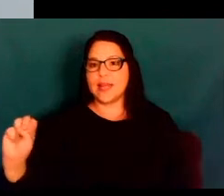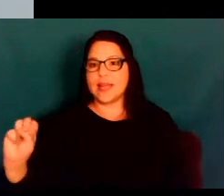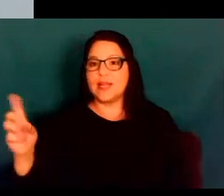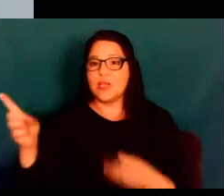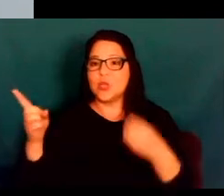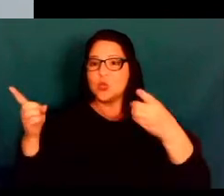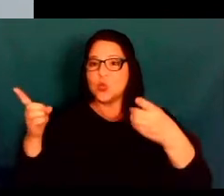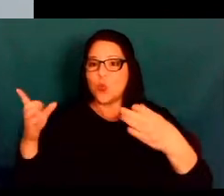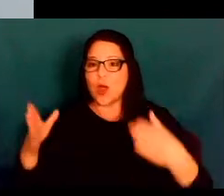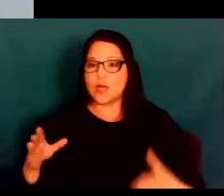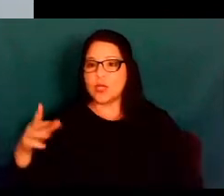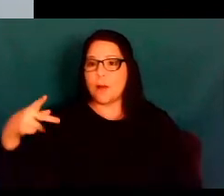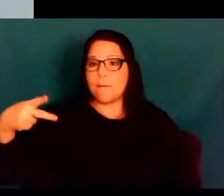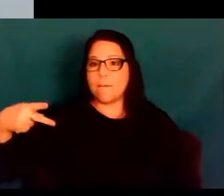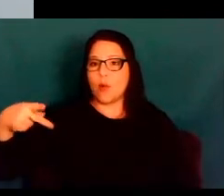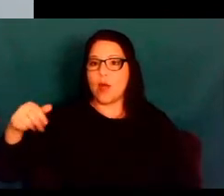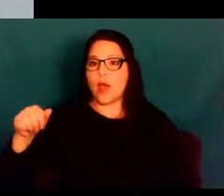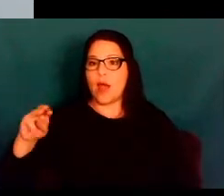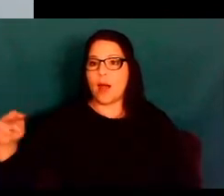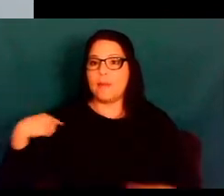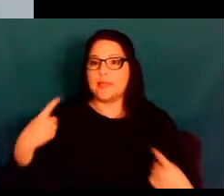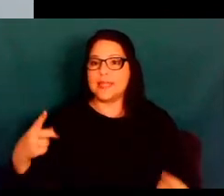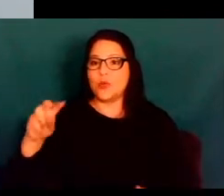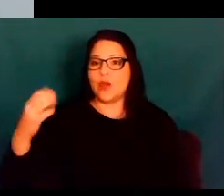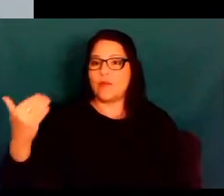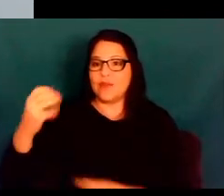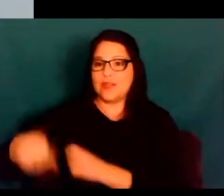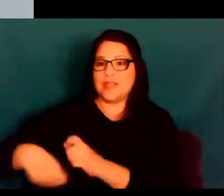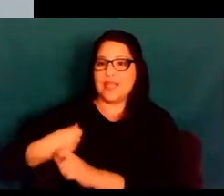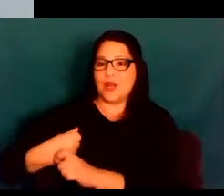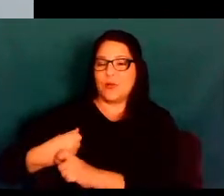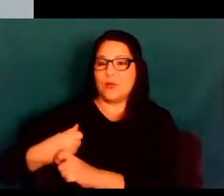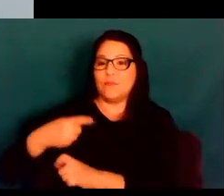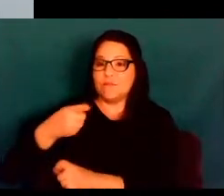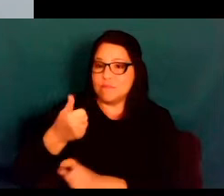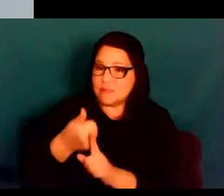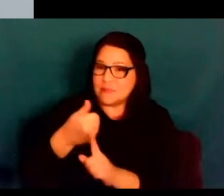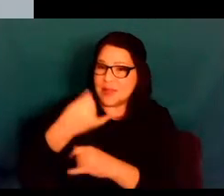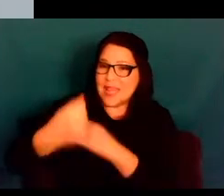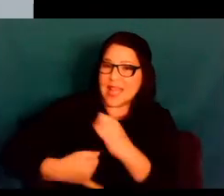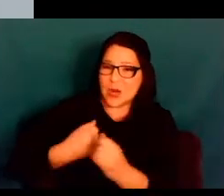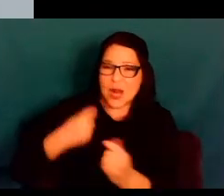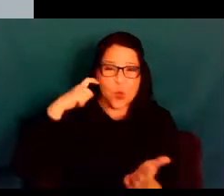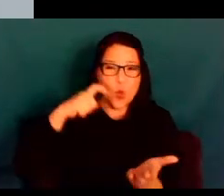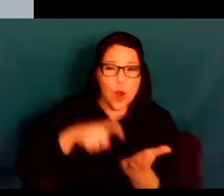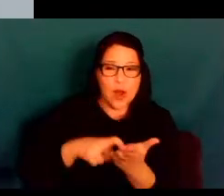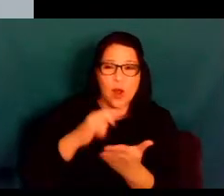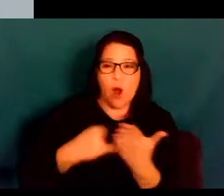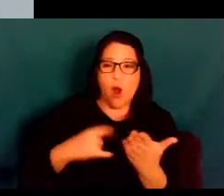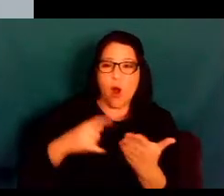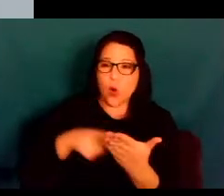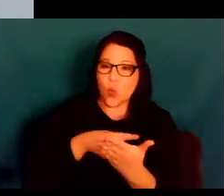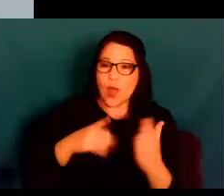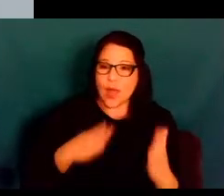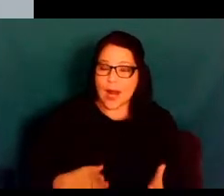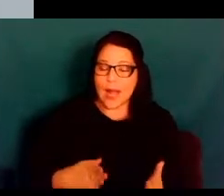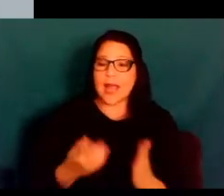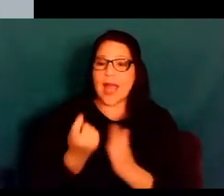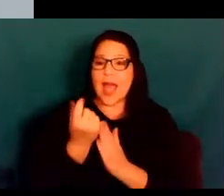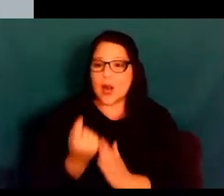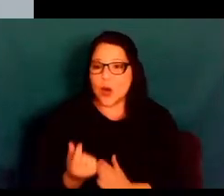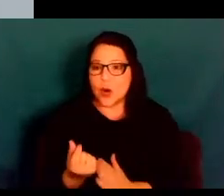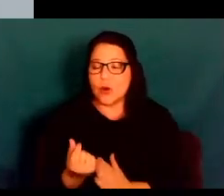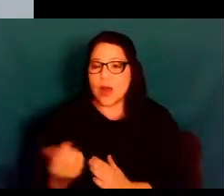the Pettis Art Museum Miami since 2015, is an internationally recognized art critic, editor, writer, and